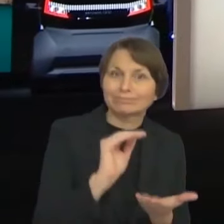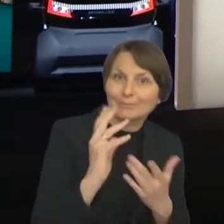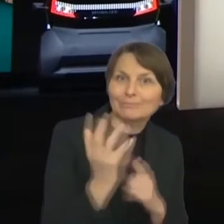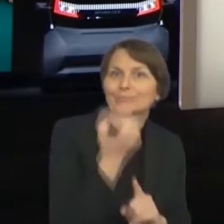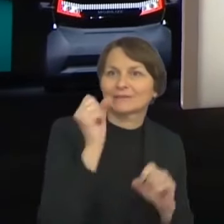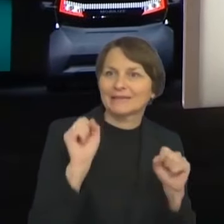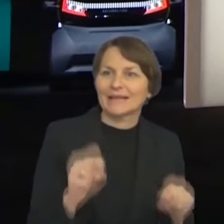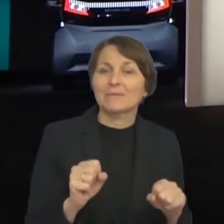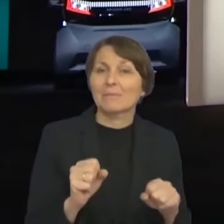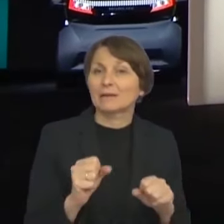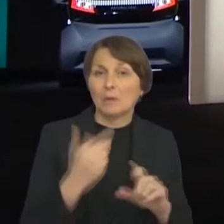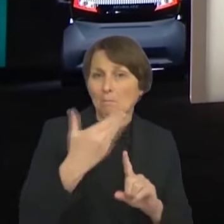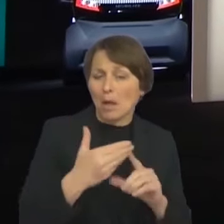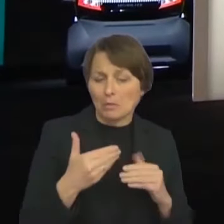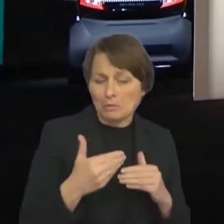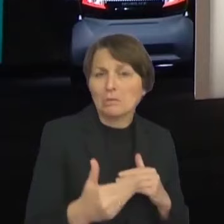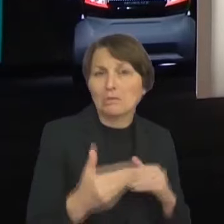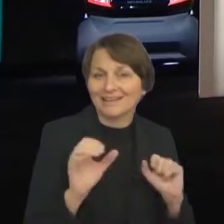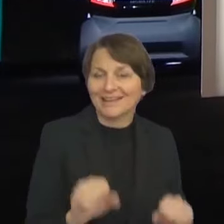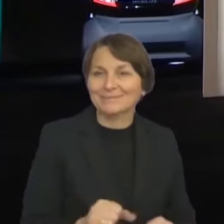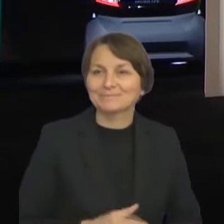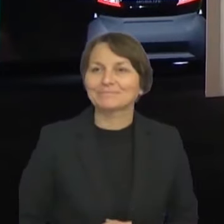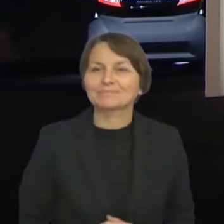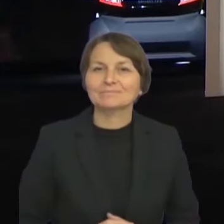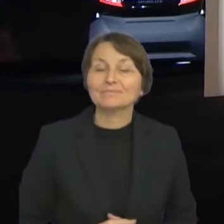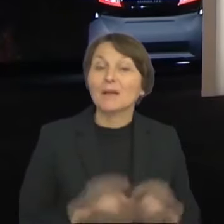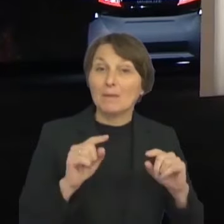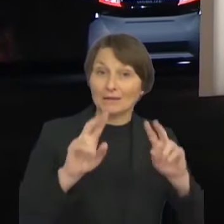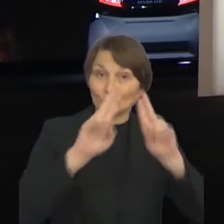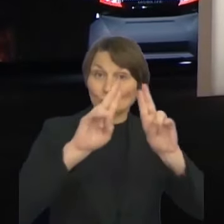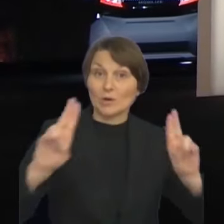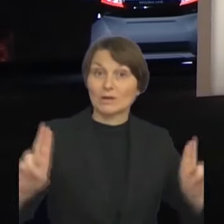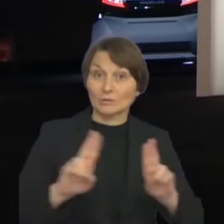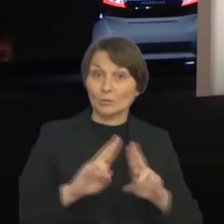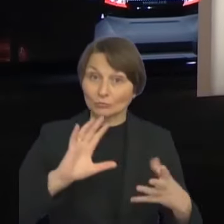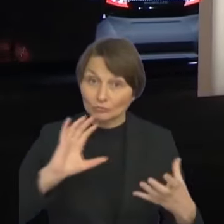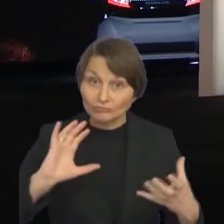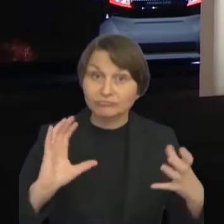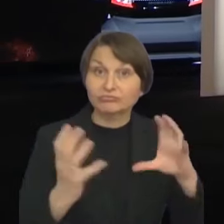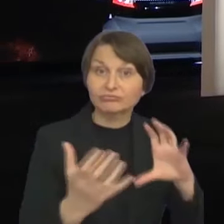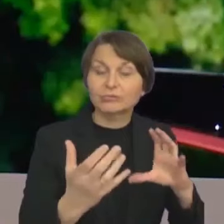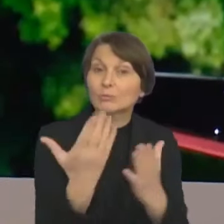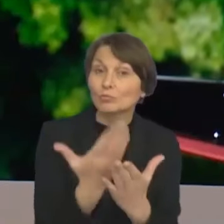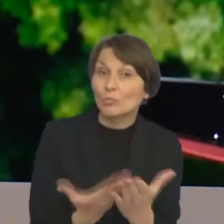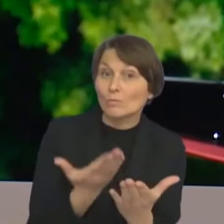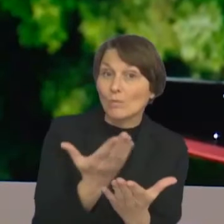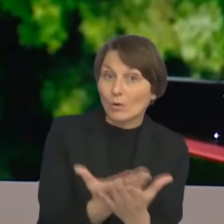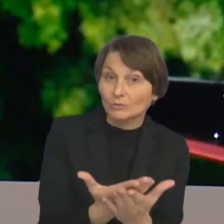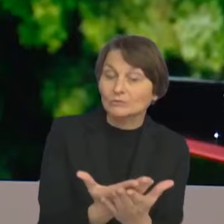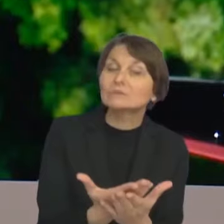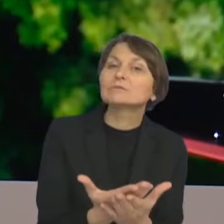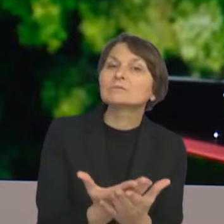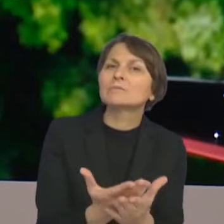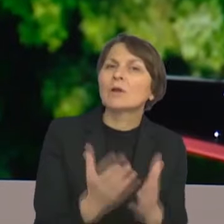of months. So that is short term. But Renault is proposing to build an offer